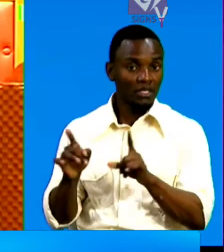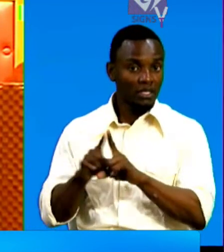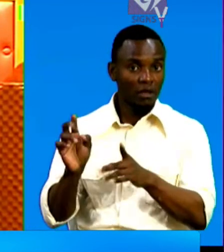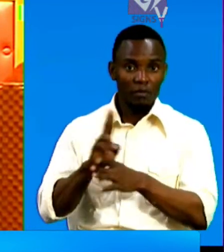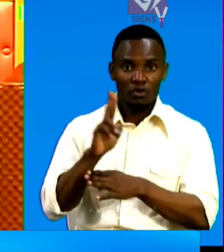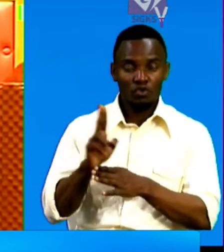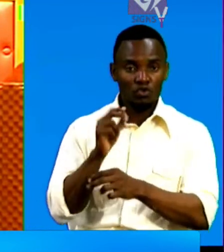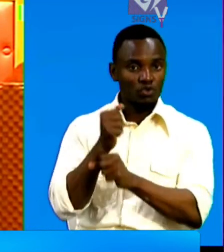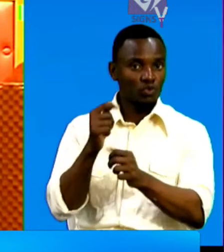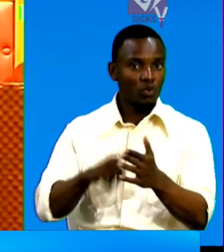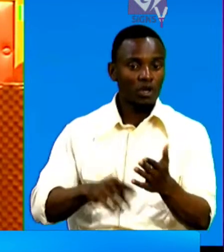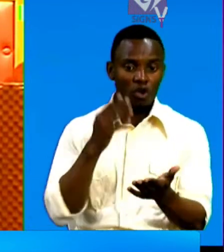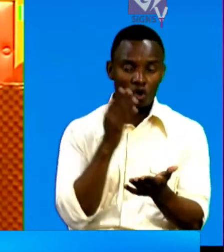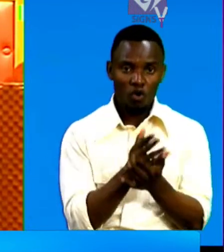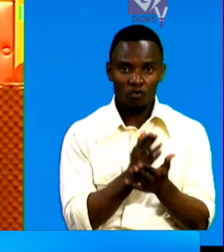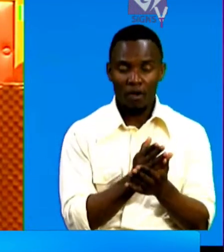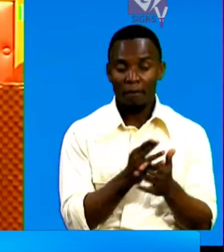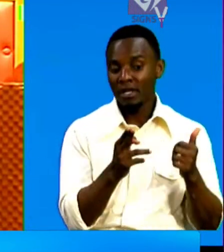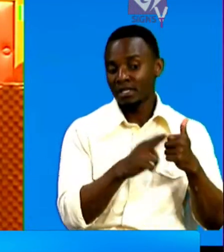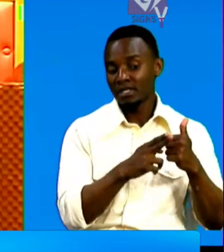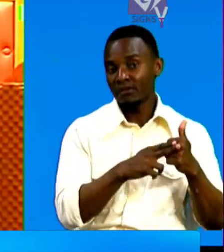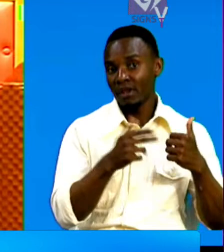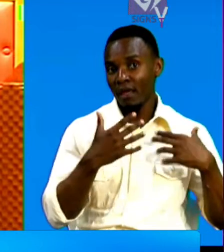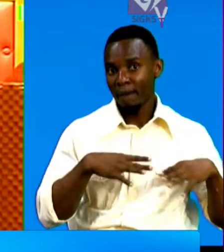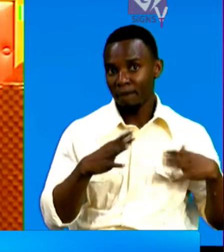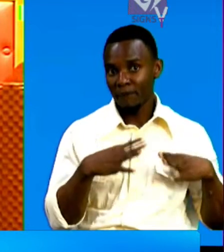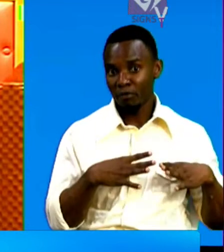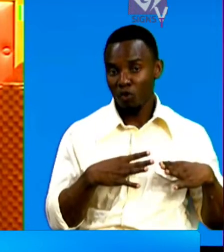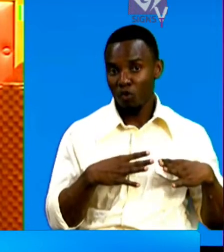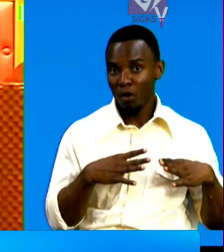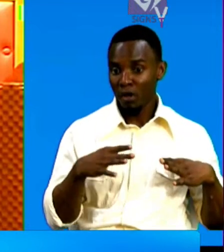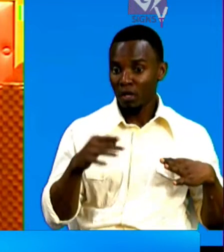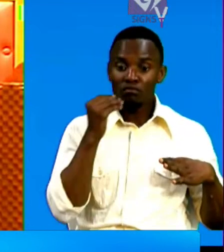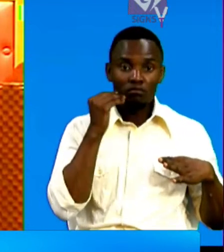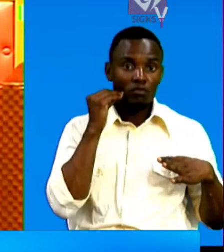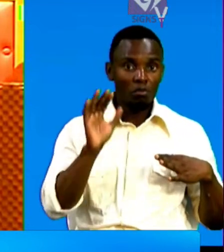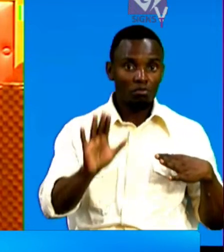to confirm that 7 people in his locality